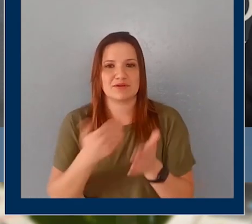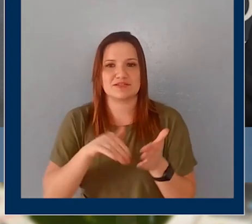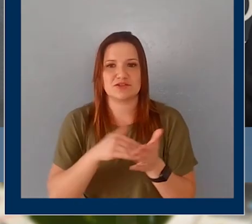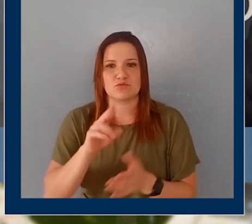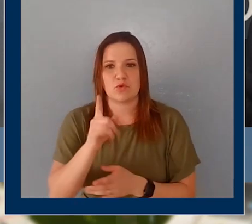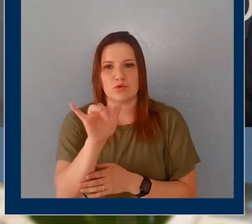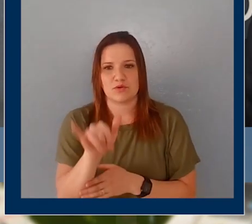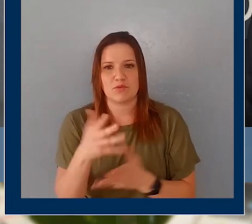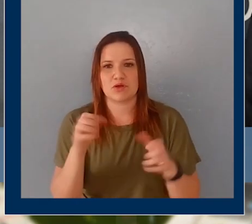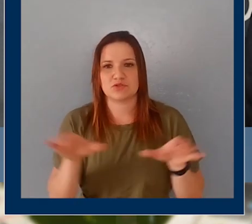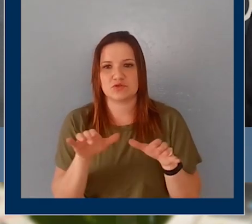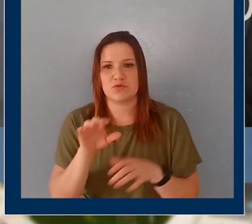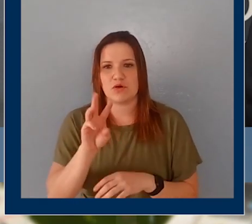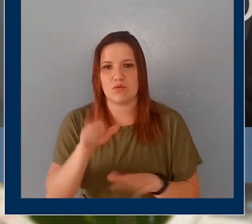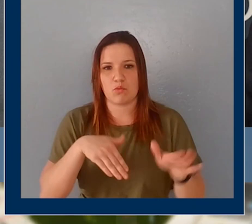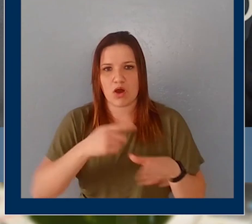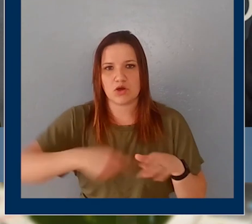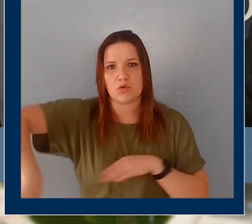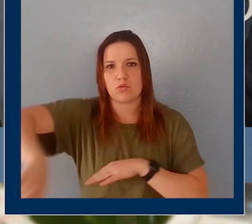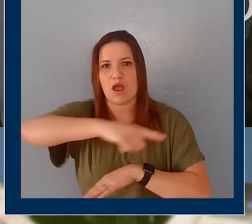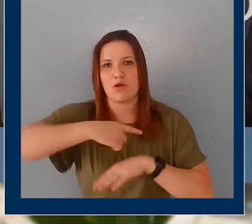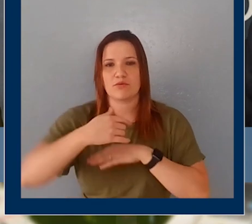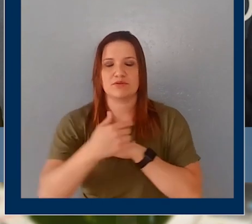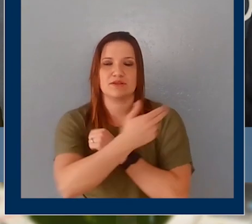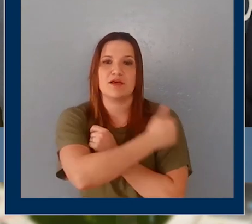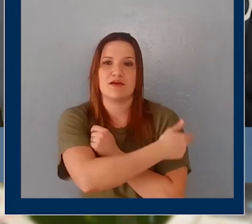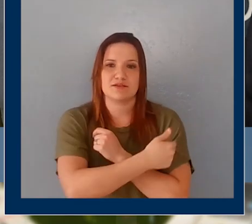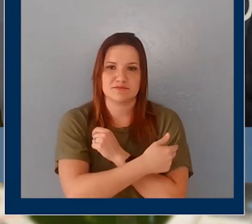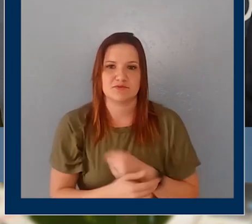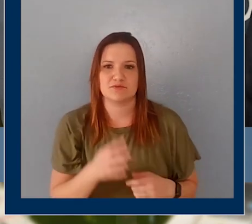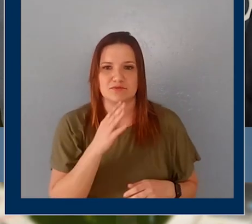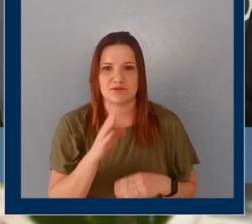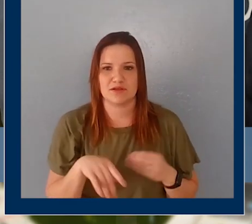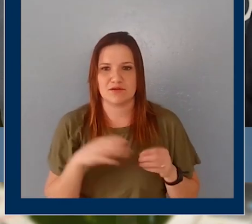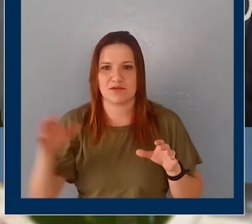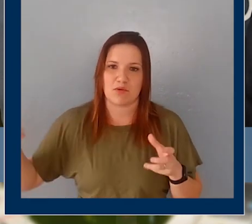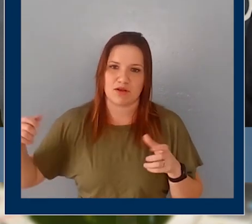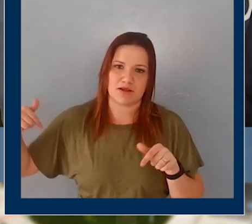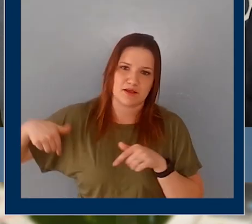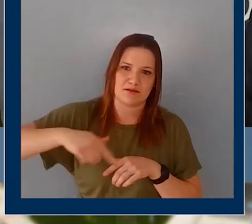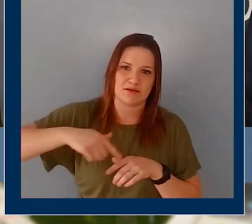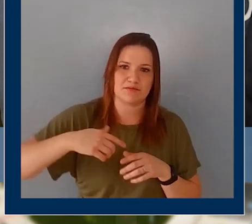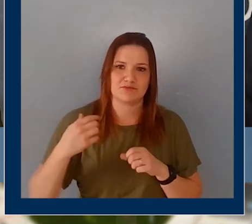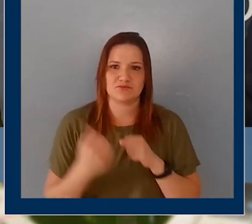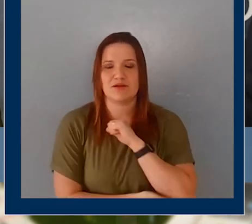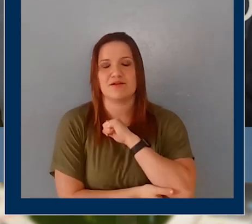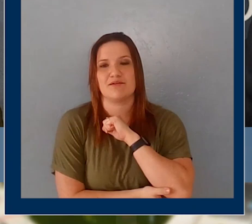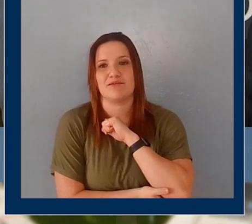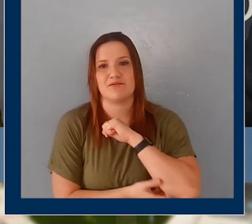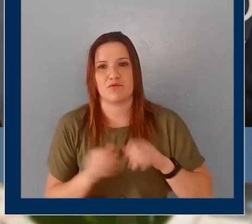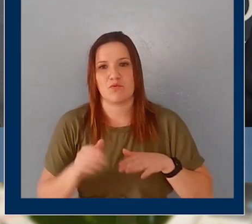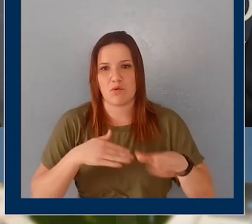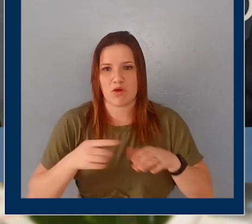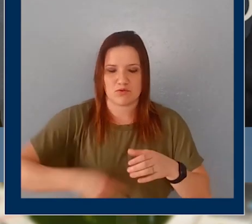Quia Delta. And thank you for your great questions. And I really look to you to kind of share